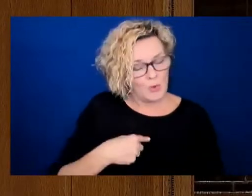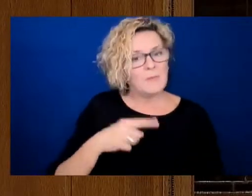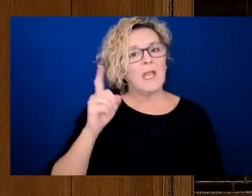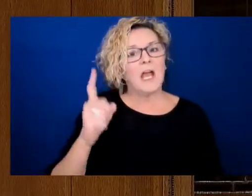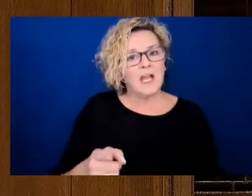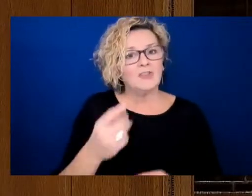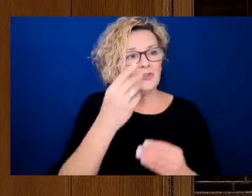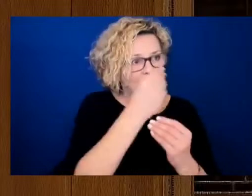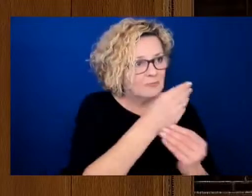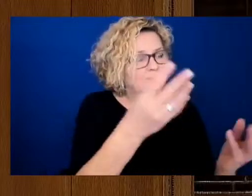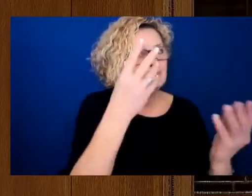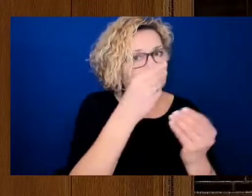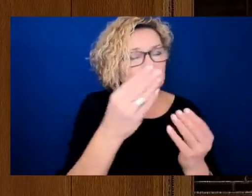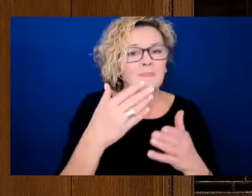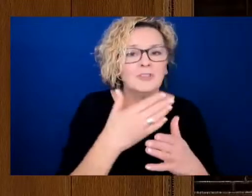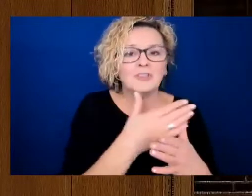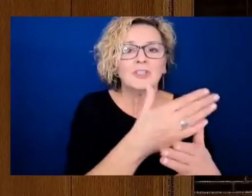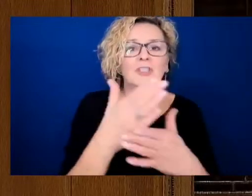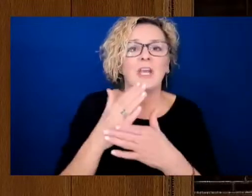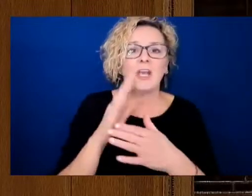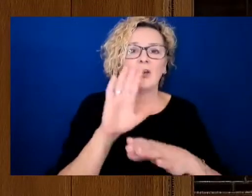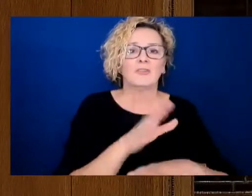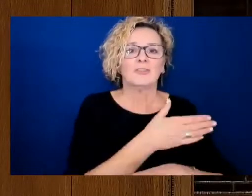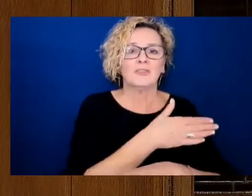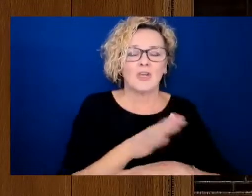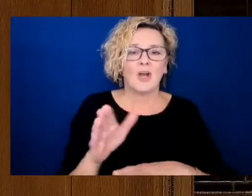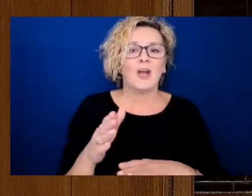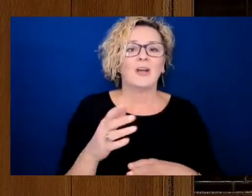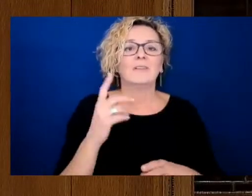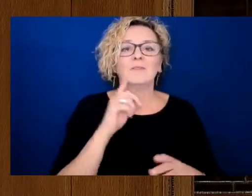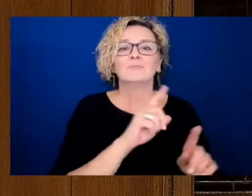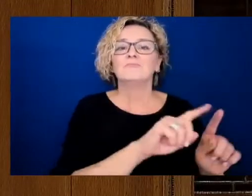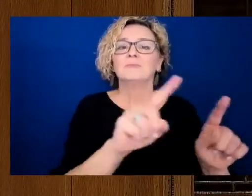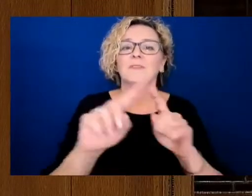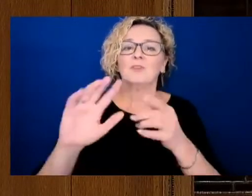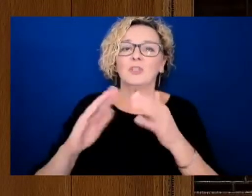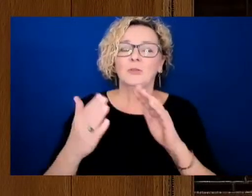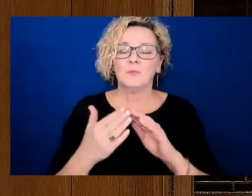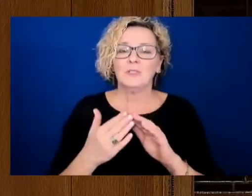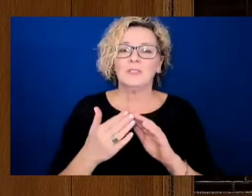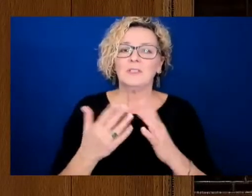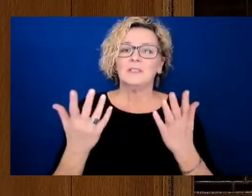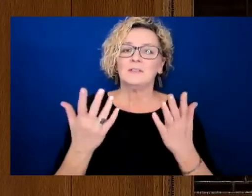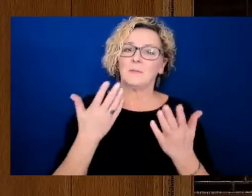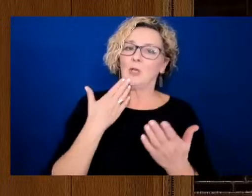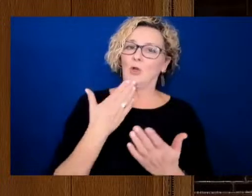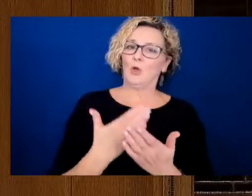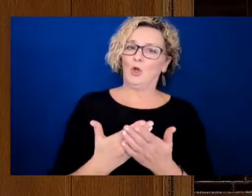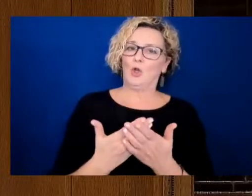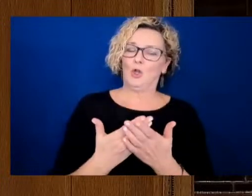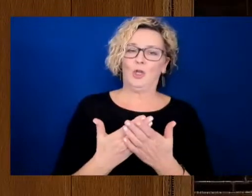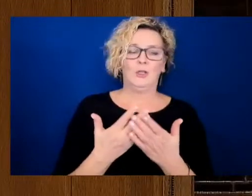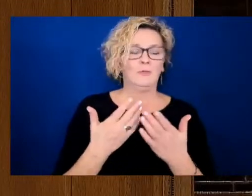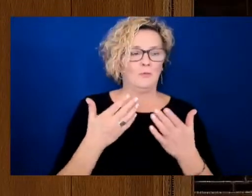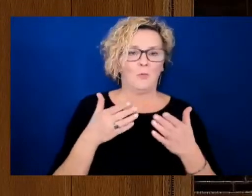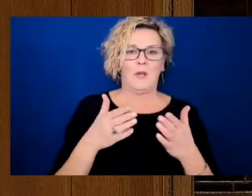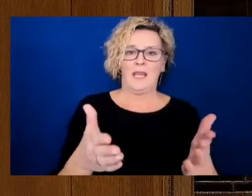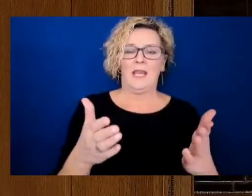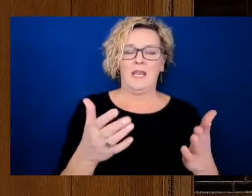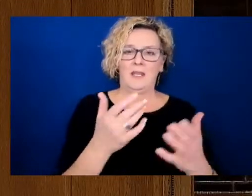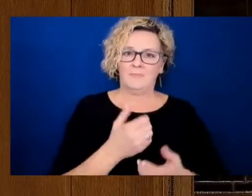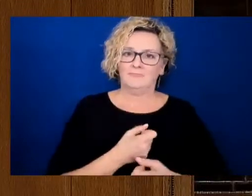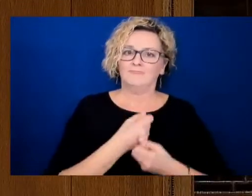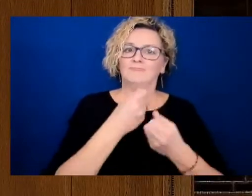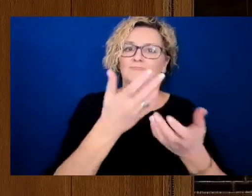way. So I bring this to you on behalf of my uncle, and with a good